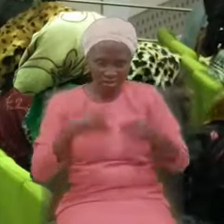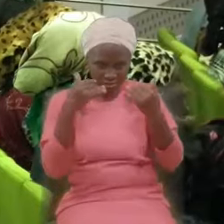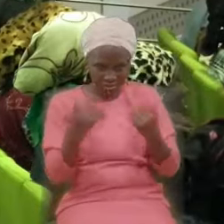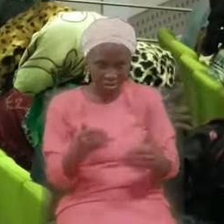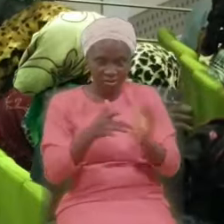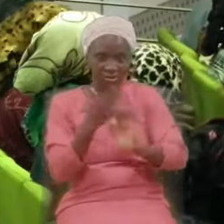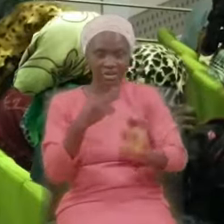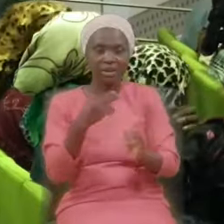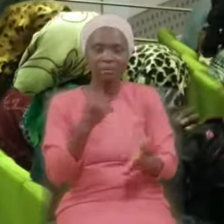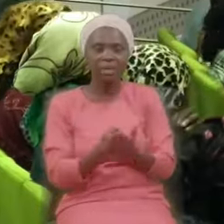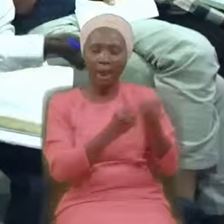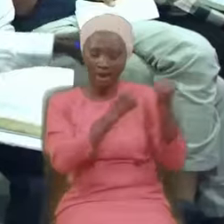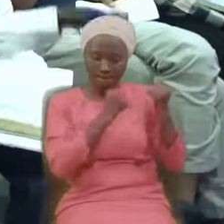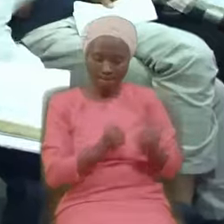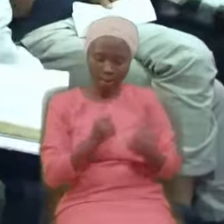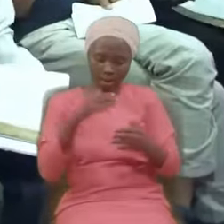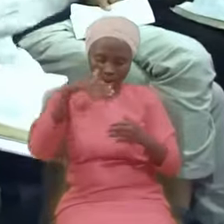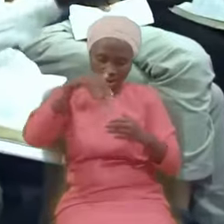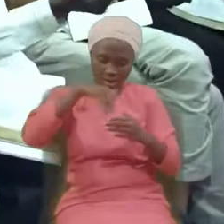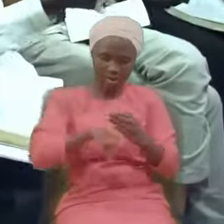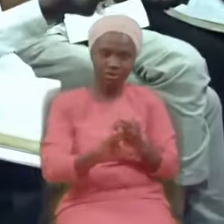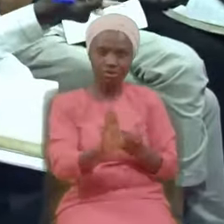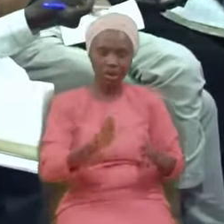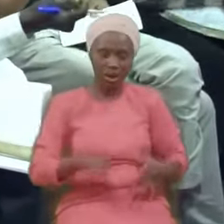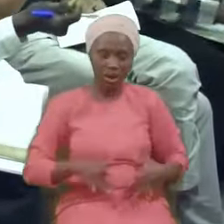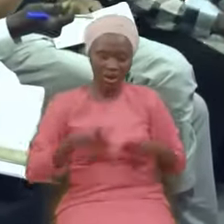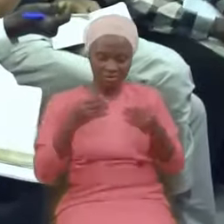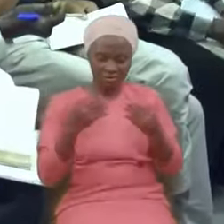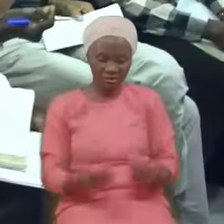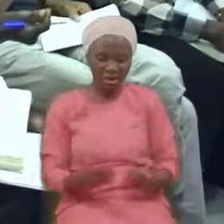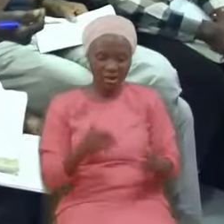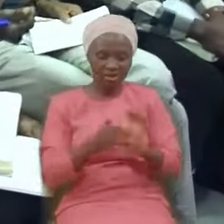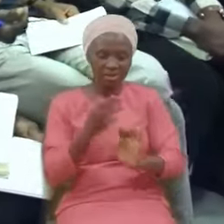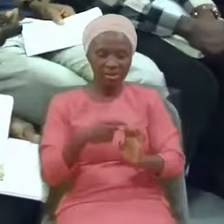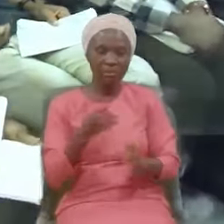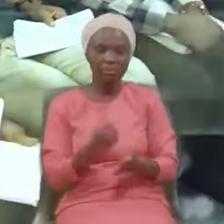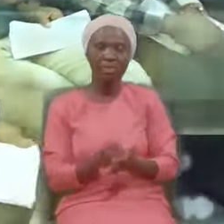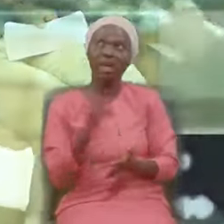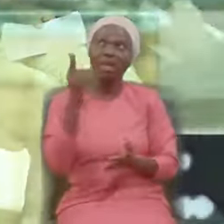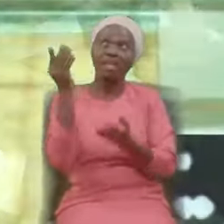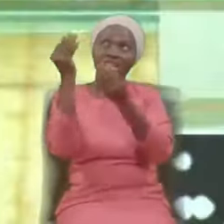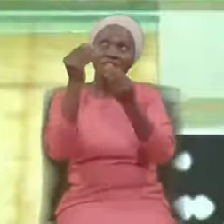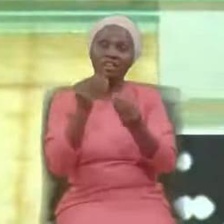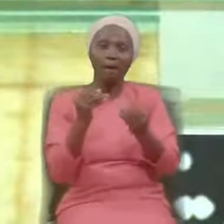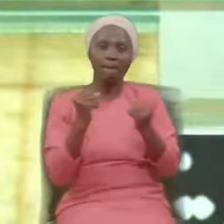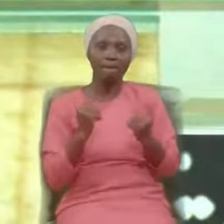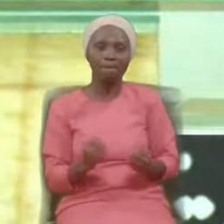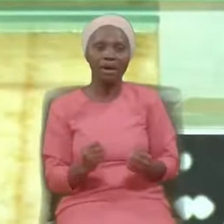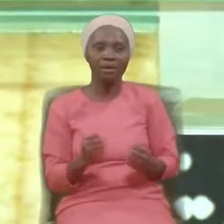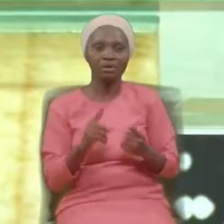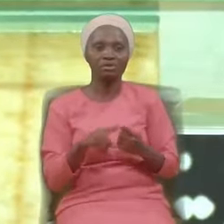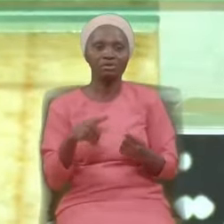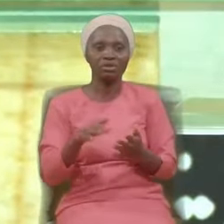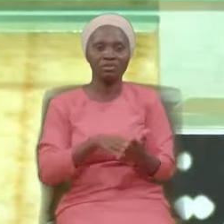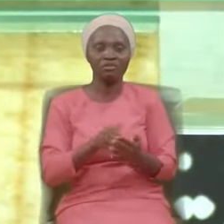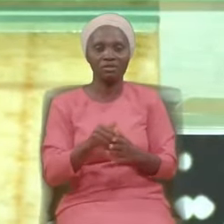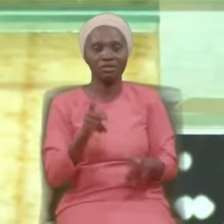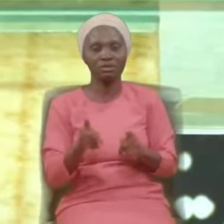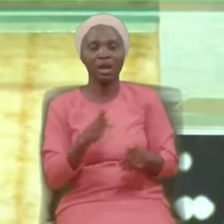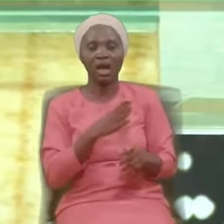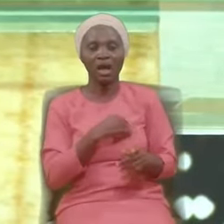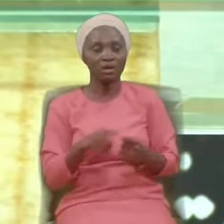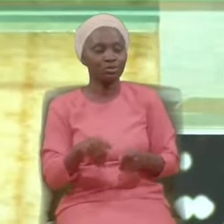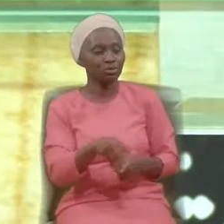Power is entering your life right now. He giveth power to the faint. And to them that have